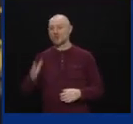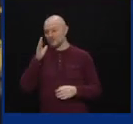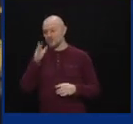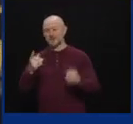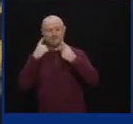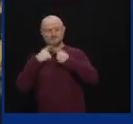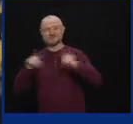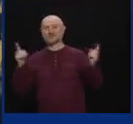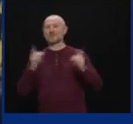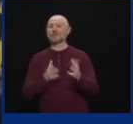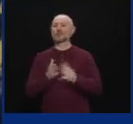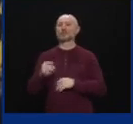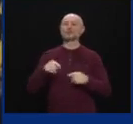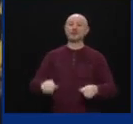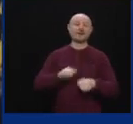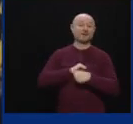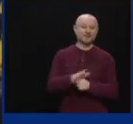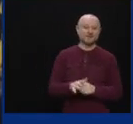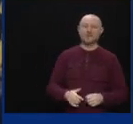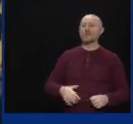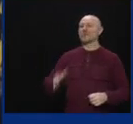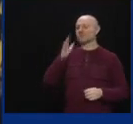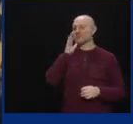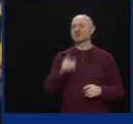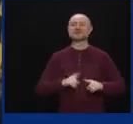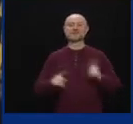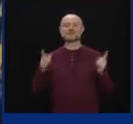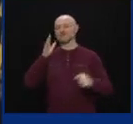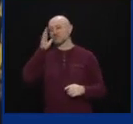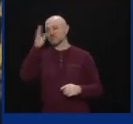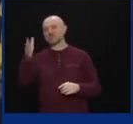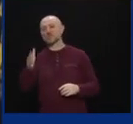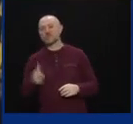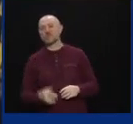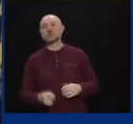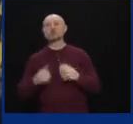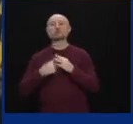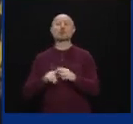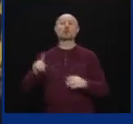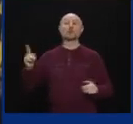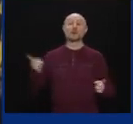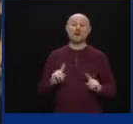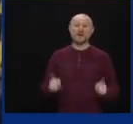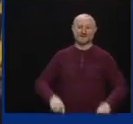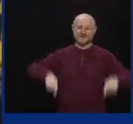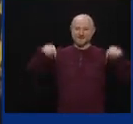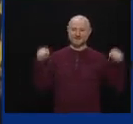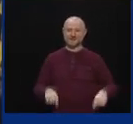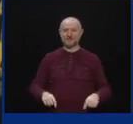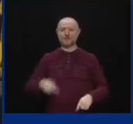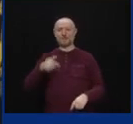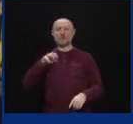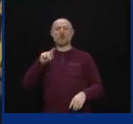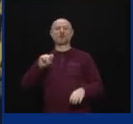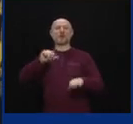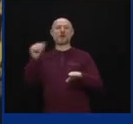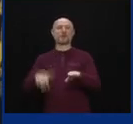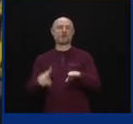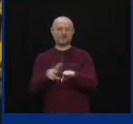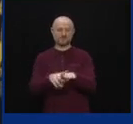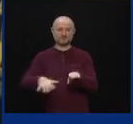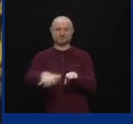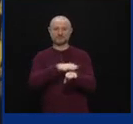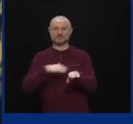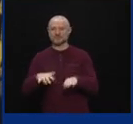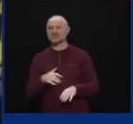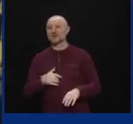pandemic and lead into a whole different future. And it all starts in places like the Port of Albany today. Ladies and